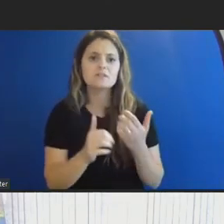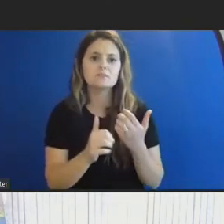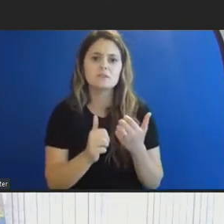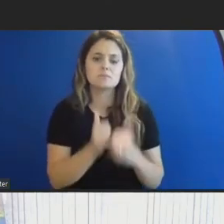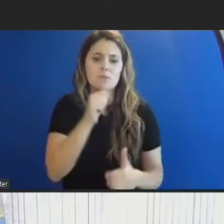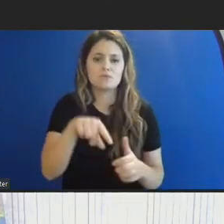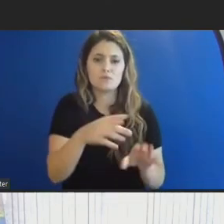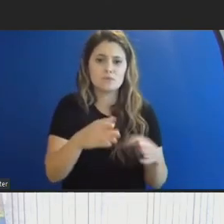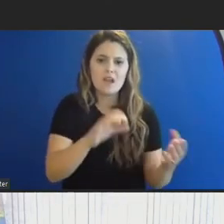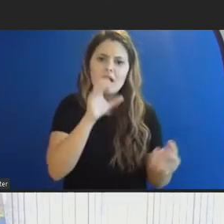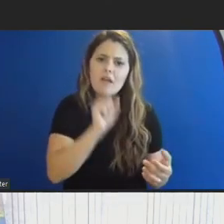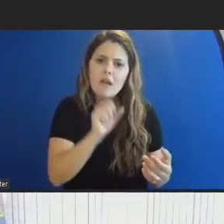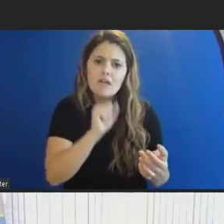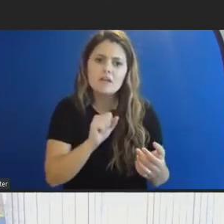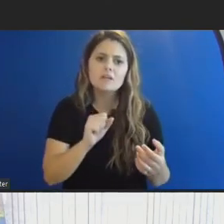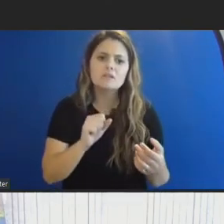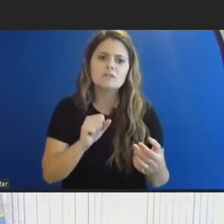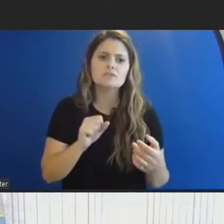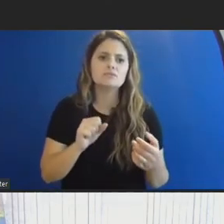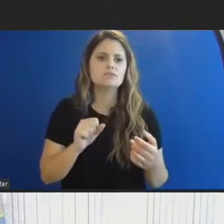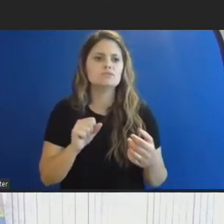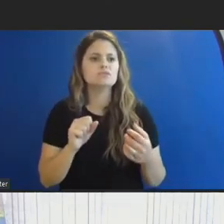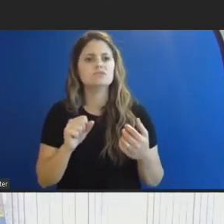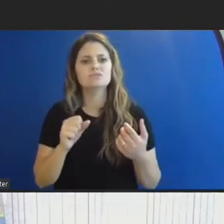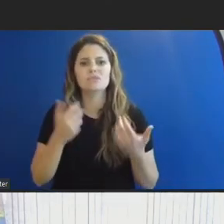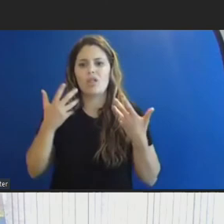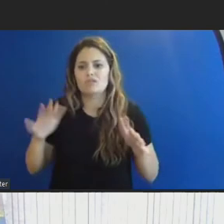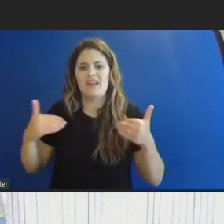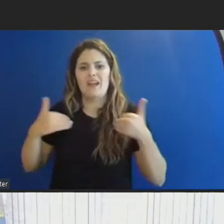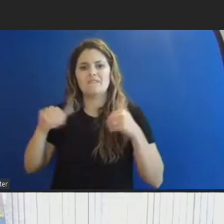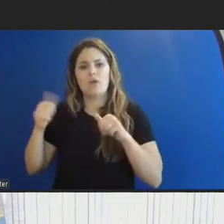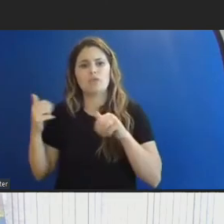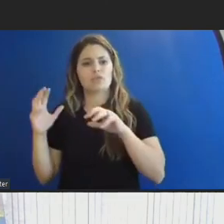Is it age, underlying conditions?